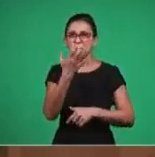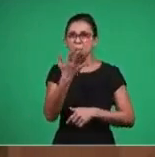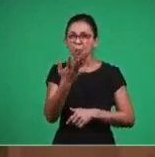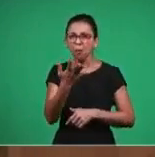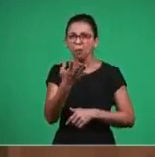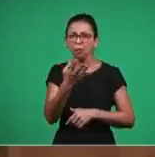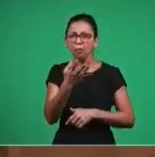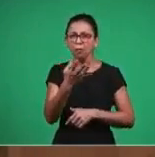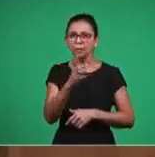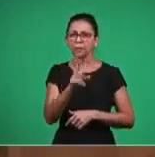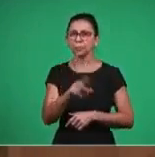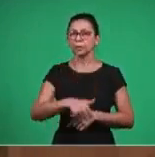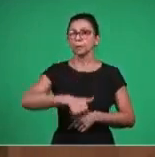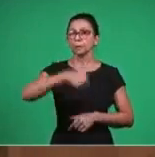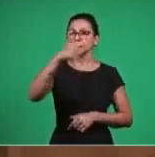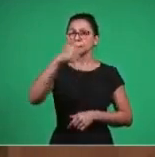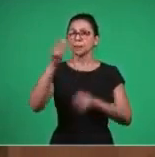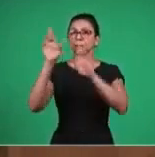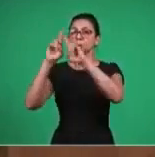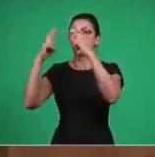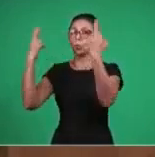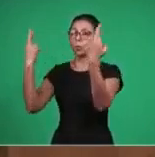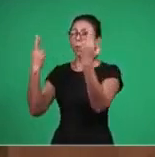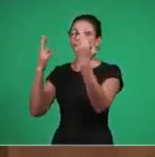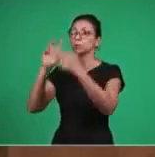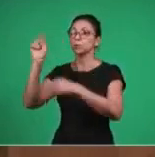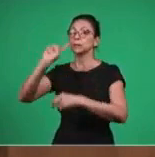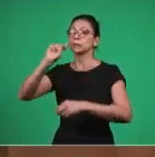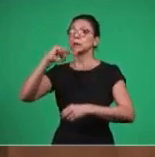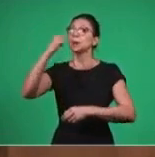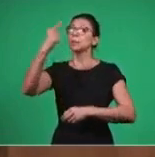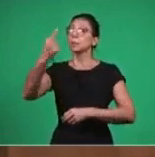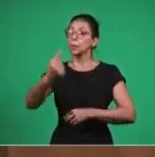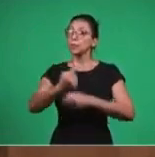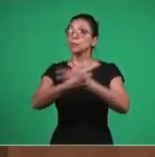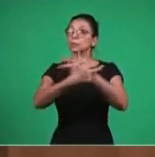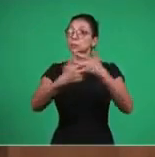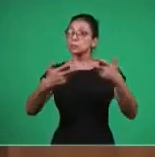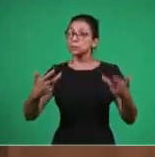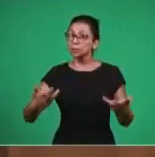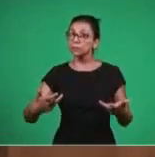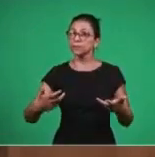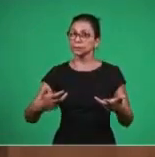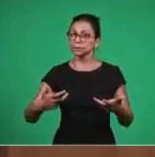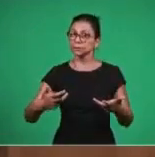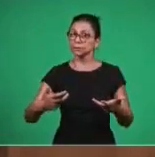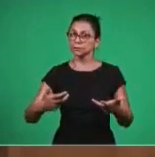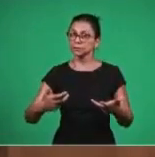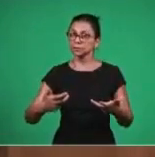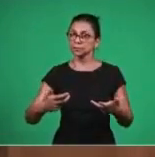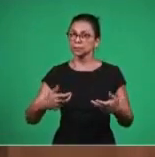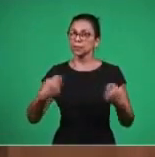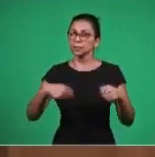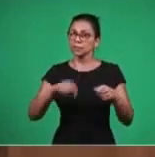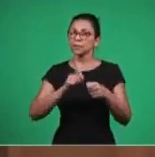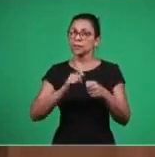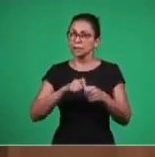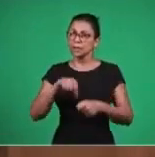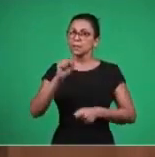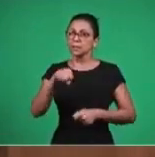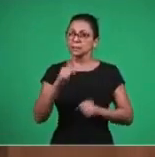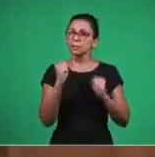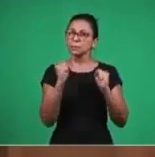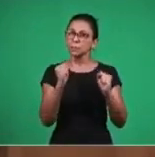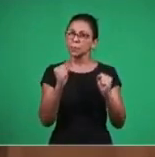for the kingdom of God. First, the kingdom of God, and everything else goes after. If you have a work